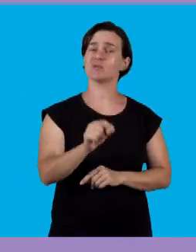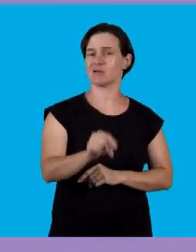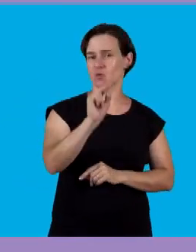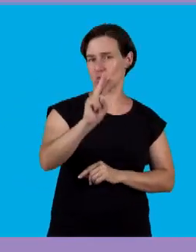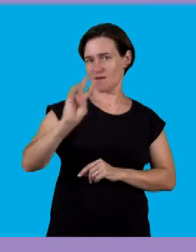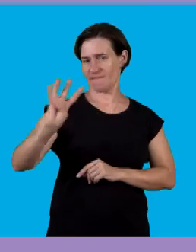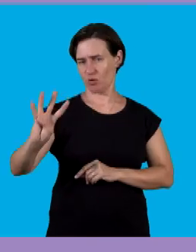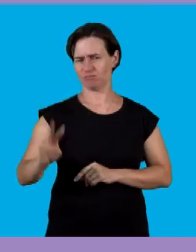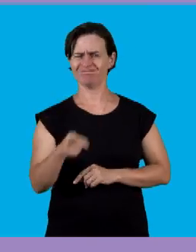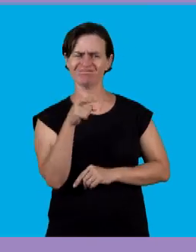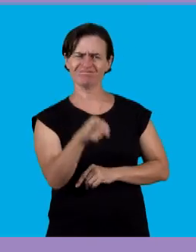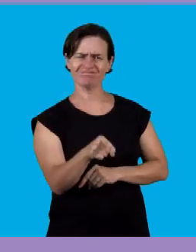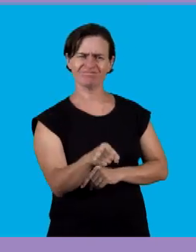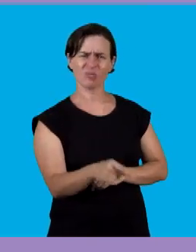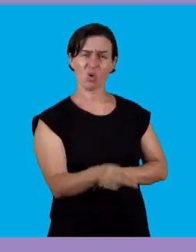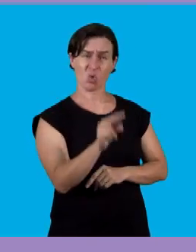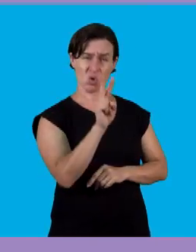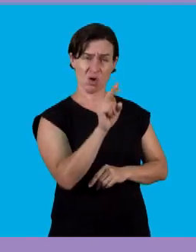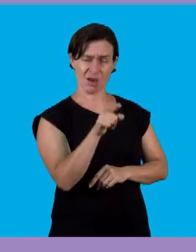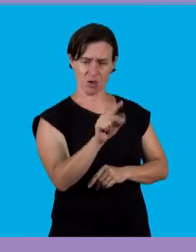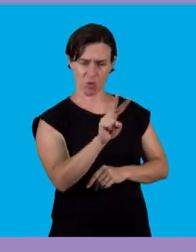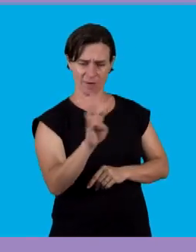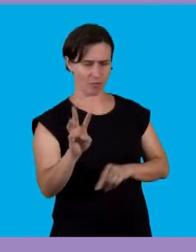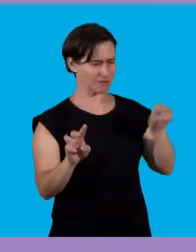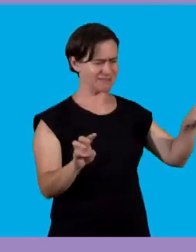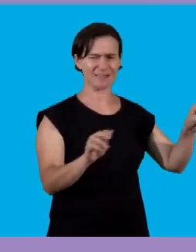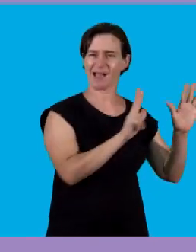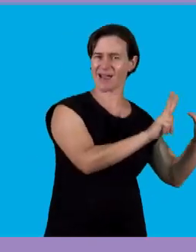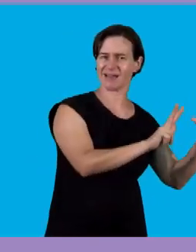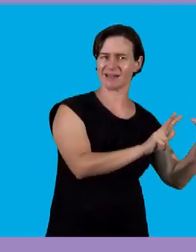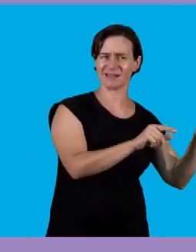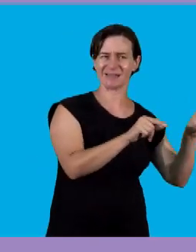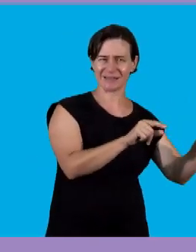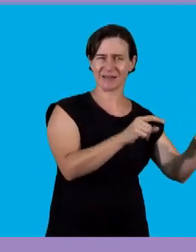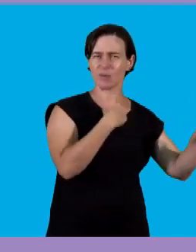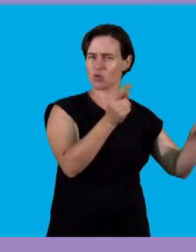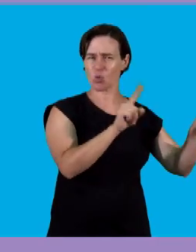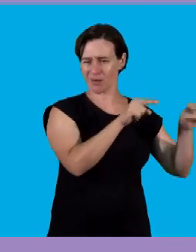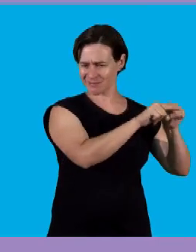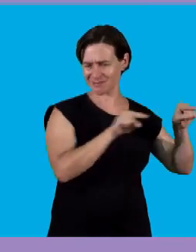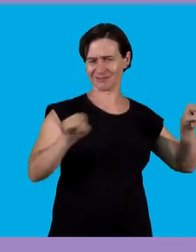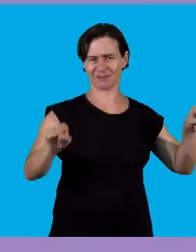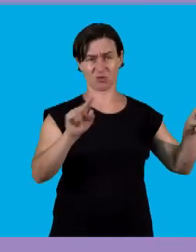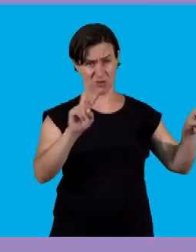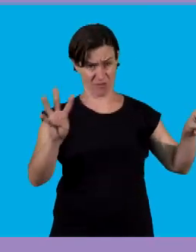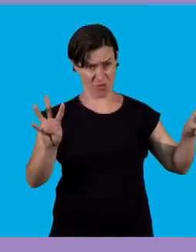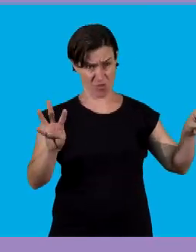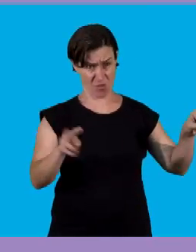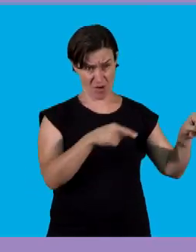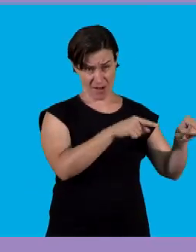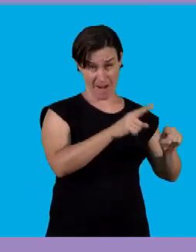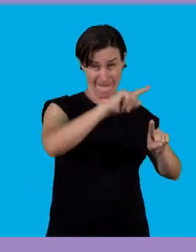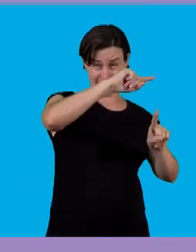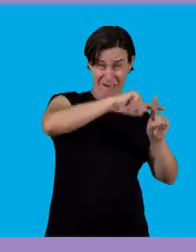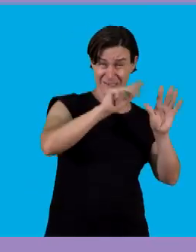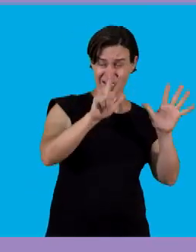gives us a 24. Now from 8, how are we going to get to 24? Is it by adding 8 or